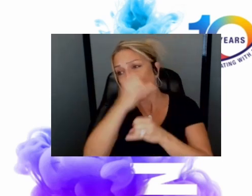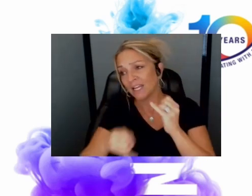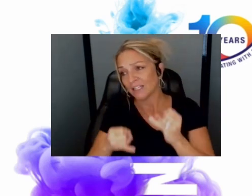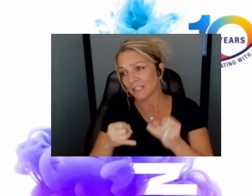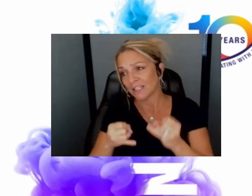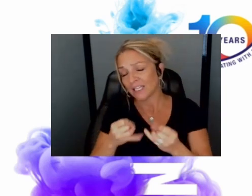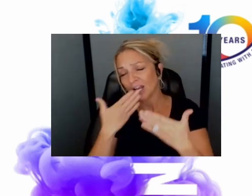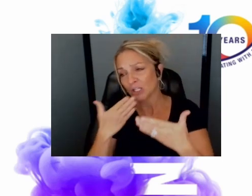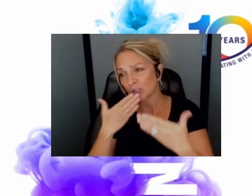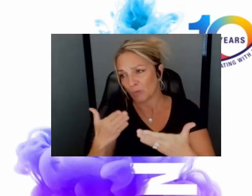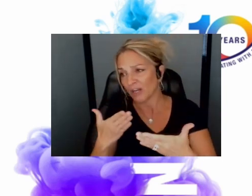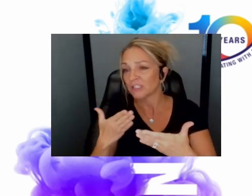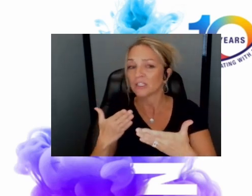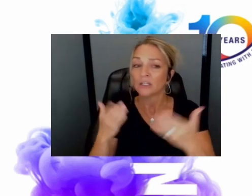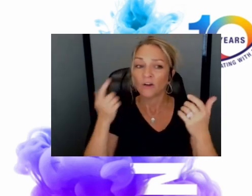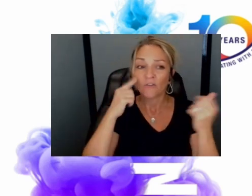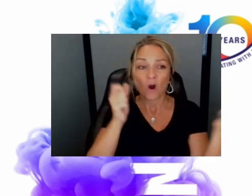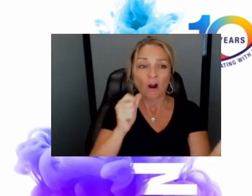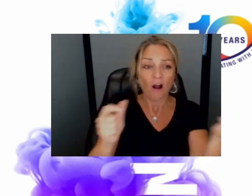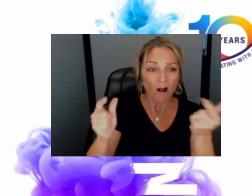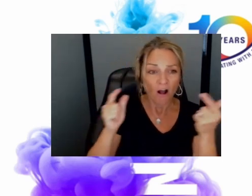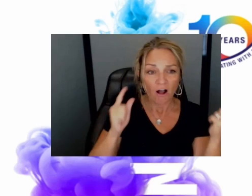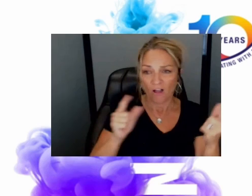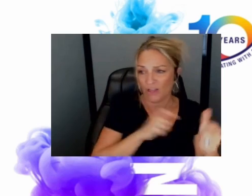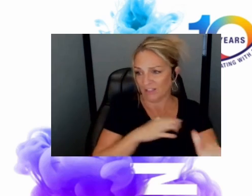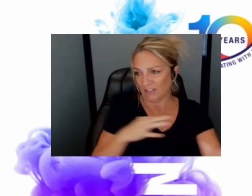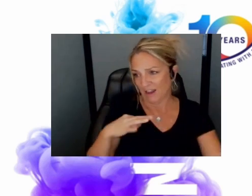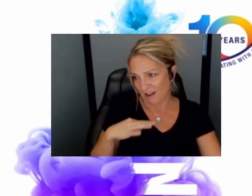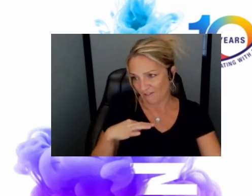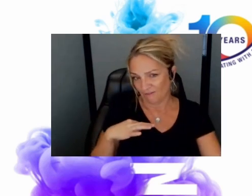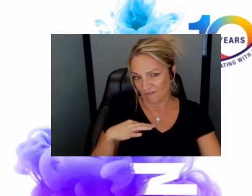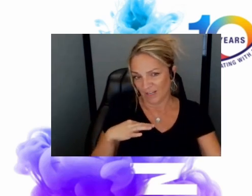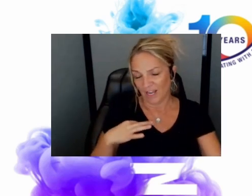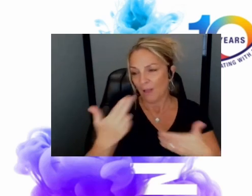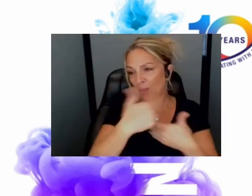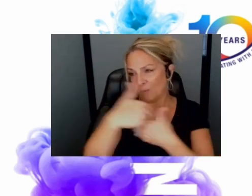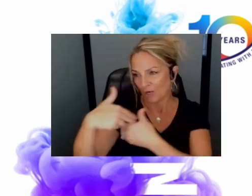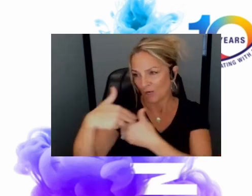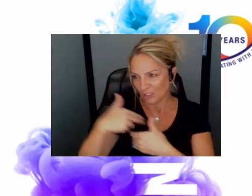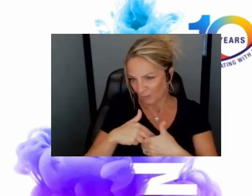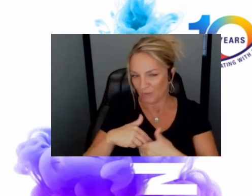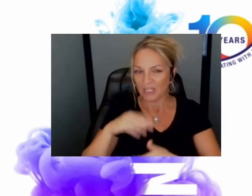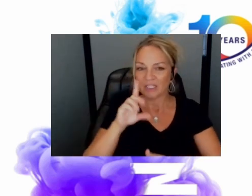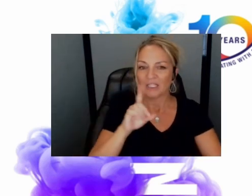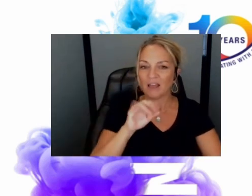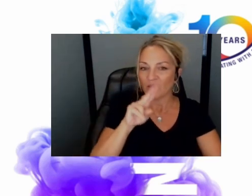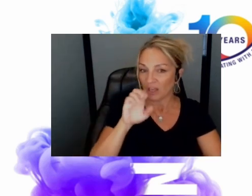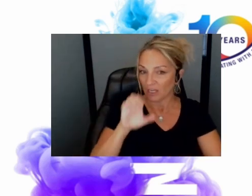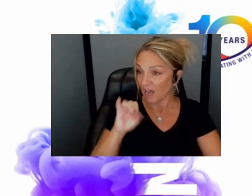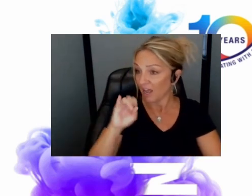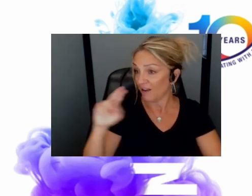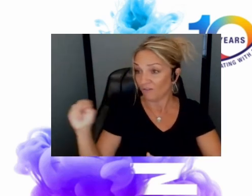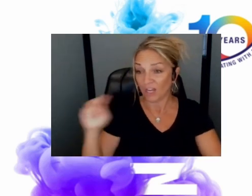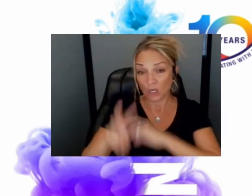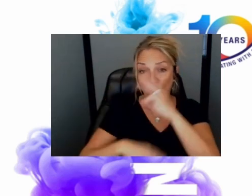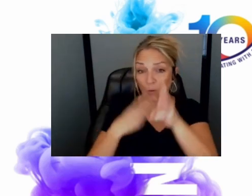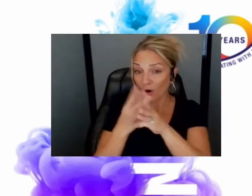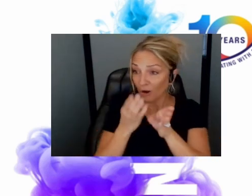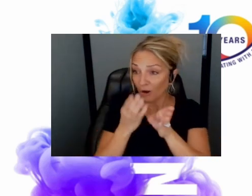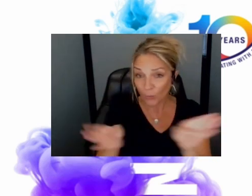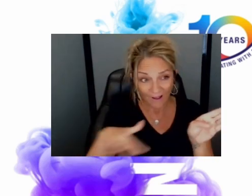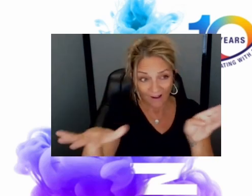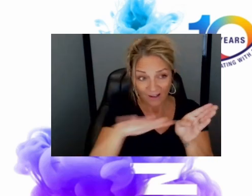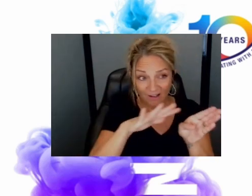gratitude to all the staff and participants in Dive In Worldwide, as well as you, the